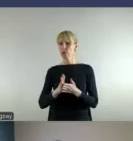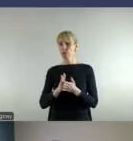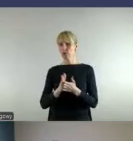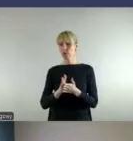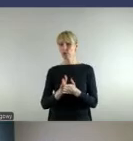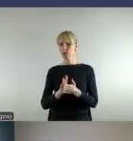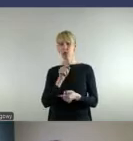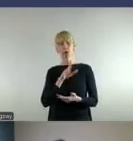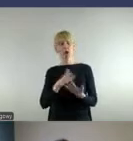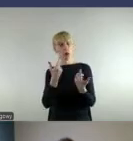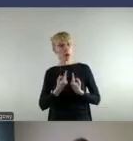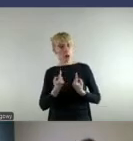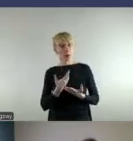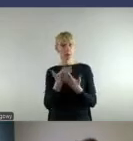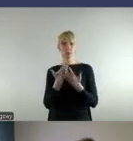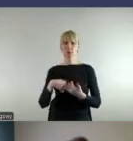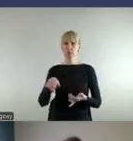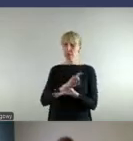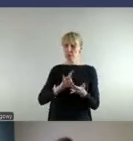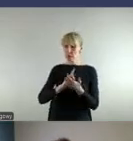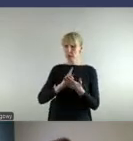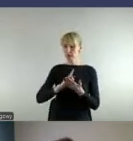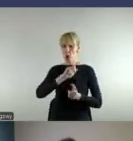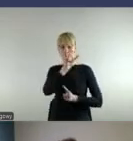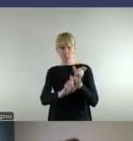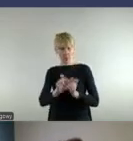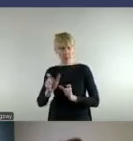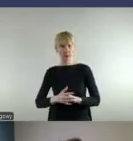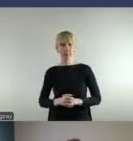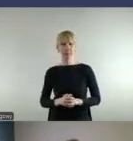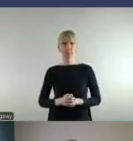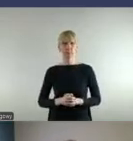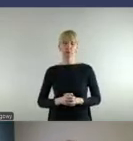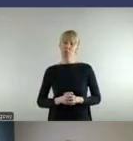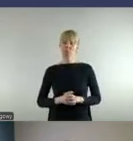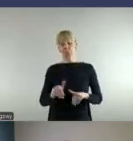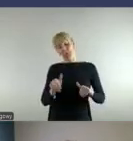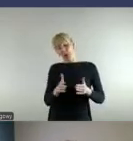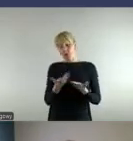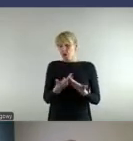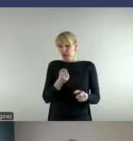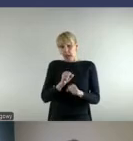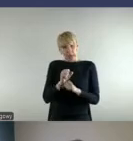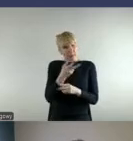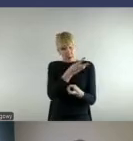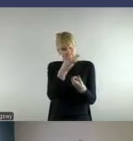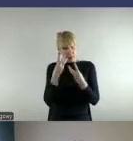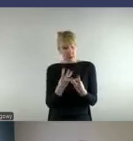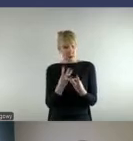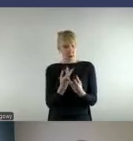the first thing you think about when you are in the middle of a crisis. So as you can see here, one of